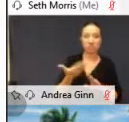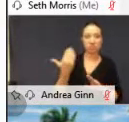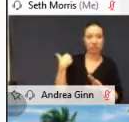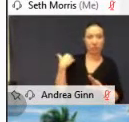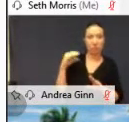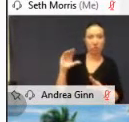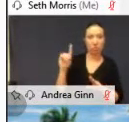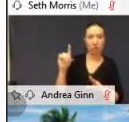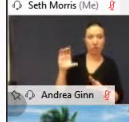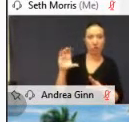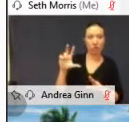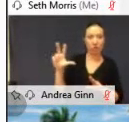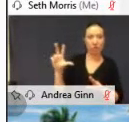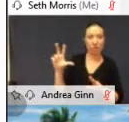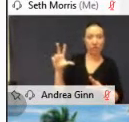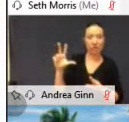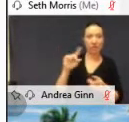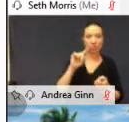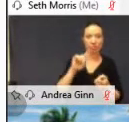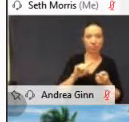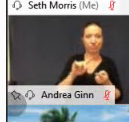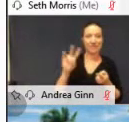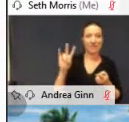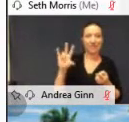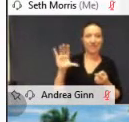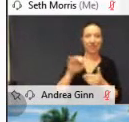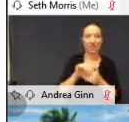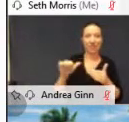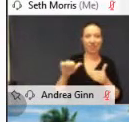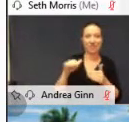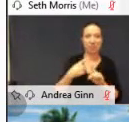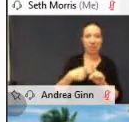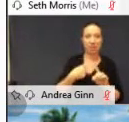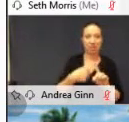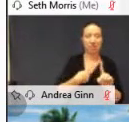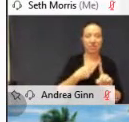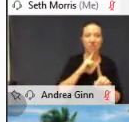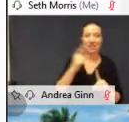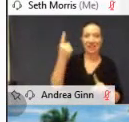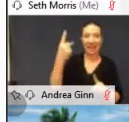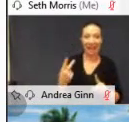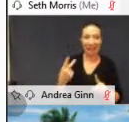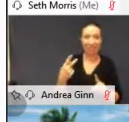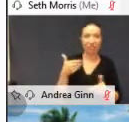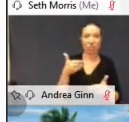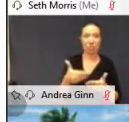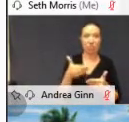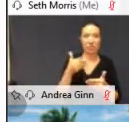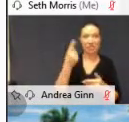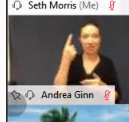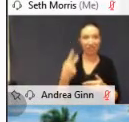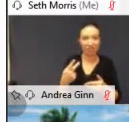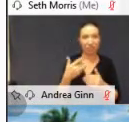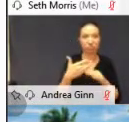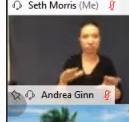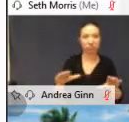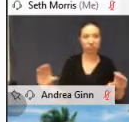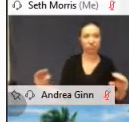month to $75 per month. And so nearly cutting it in half for this family.